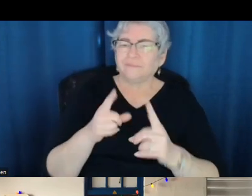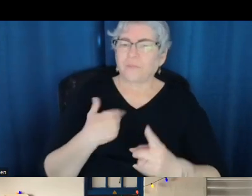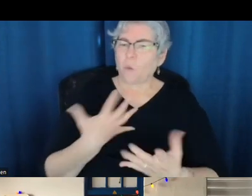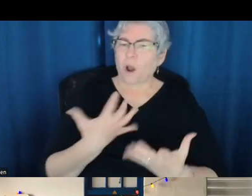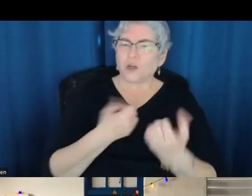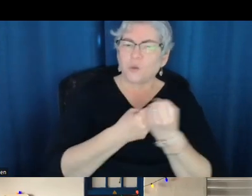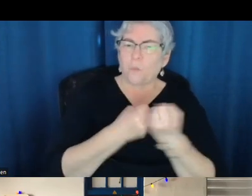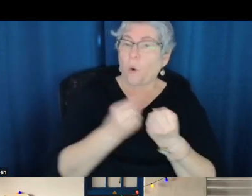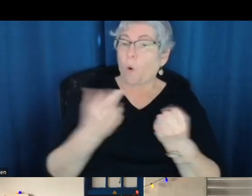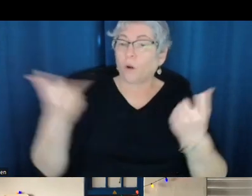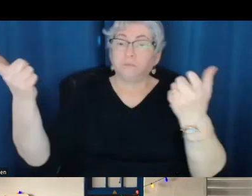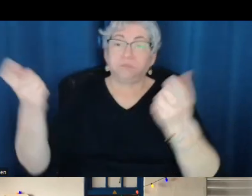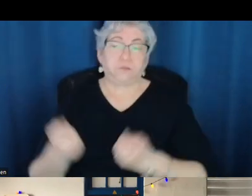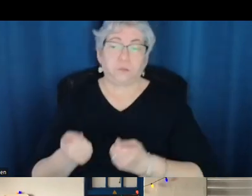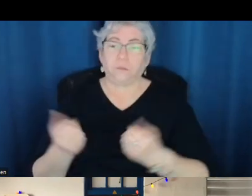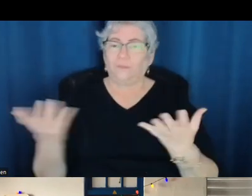or attract.